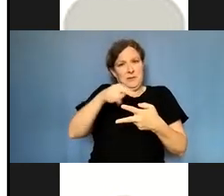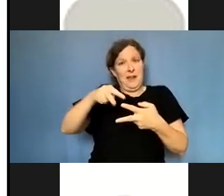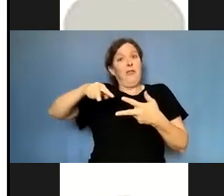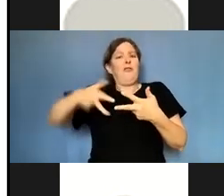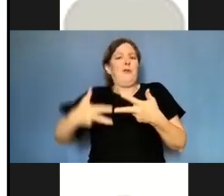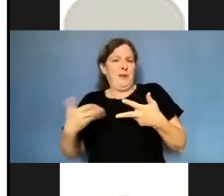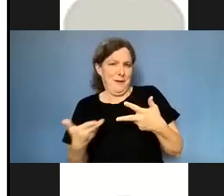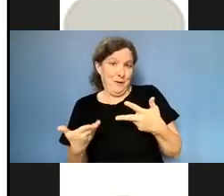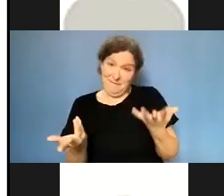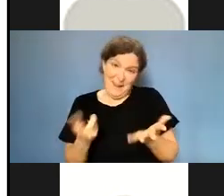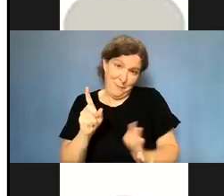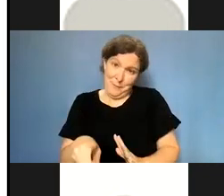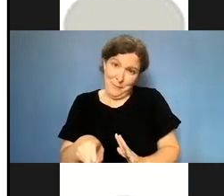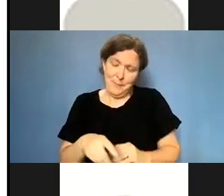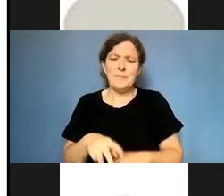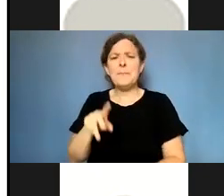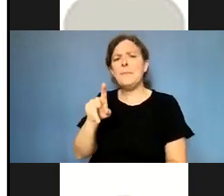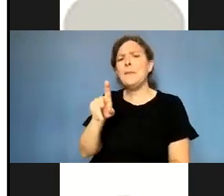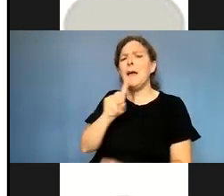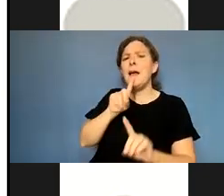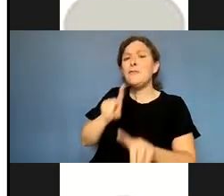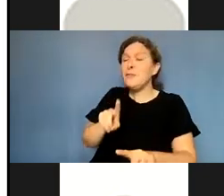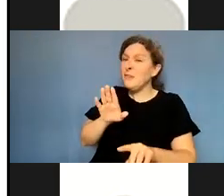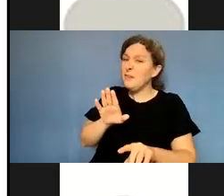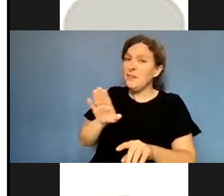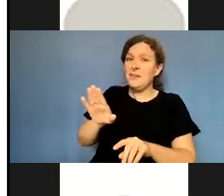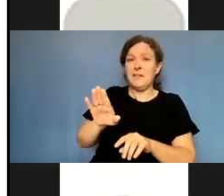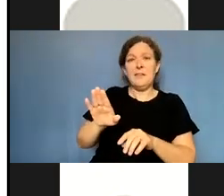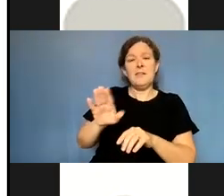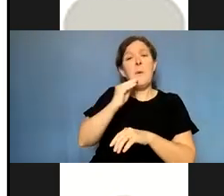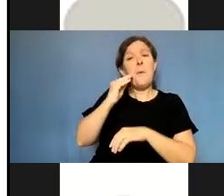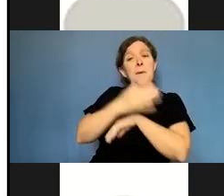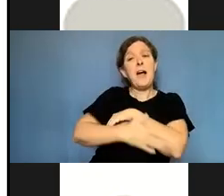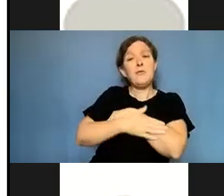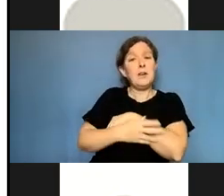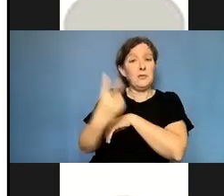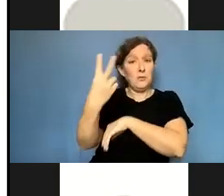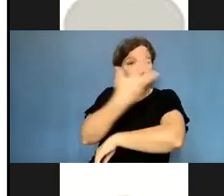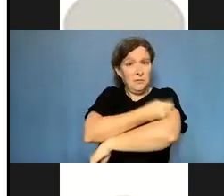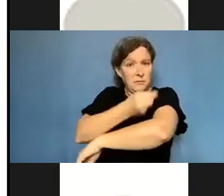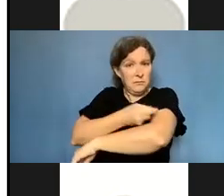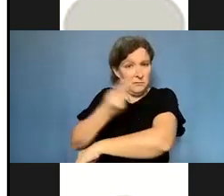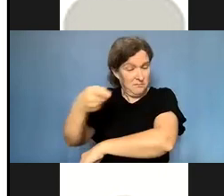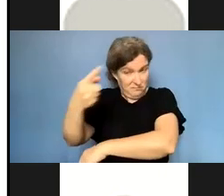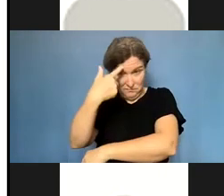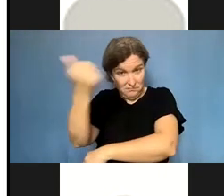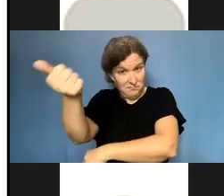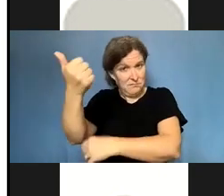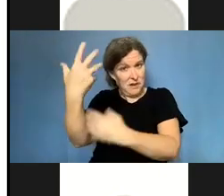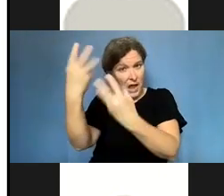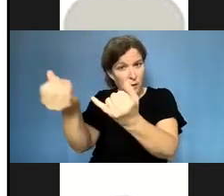that. But see, with those back home 2 doses, they are going out, they are working, they are going